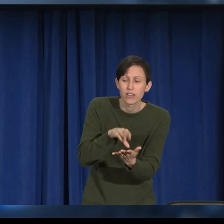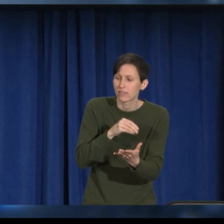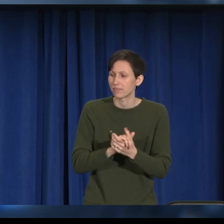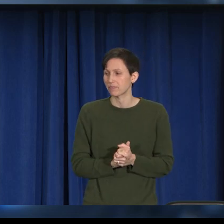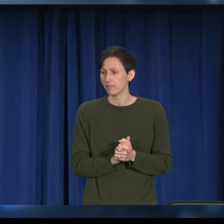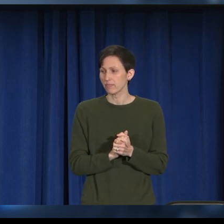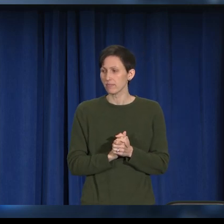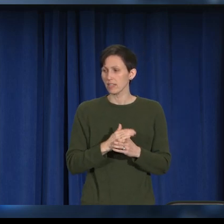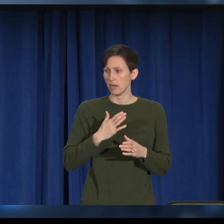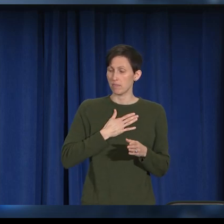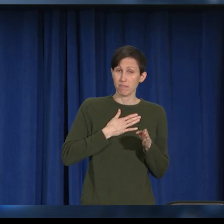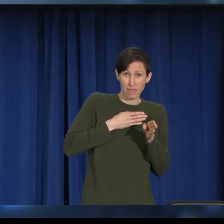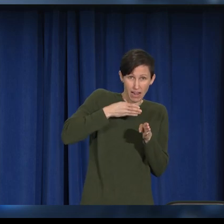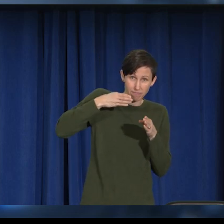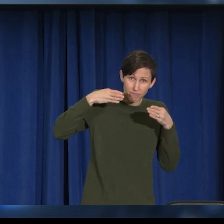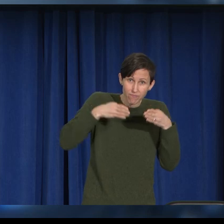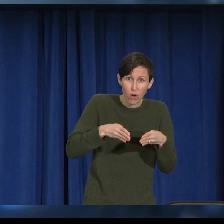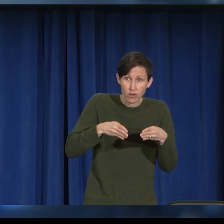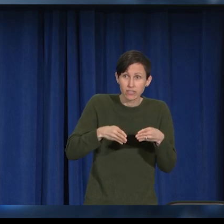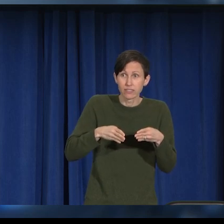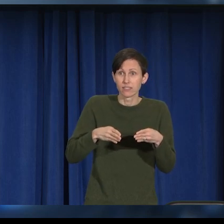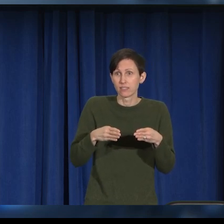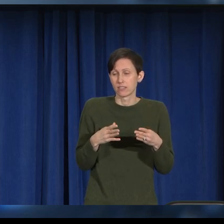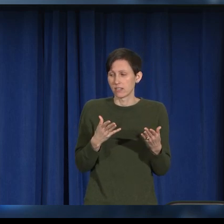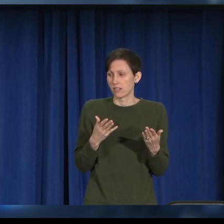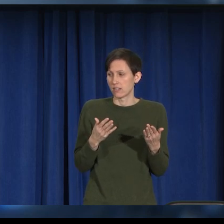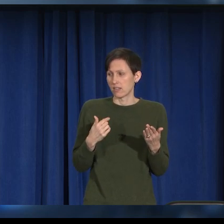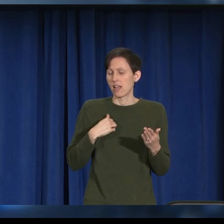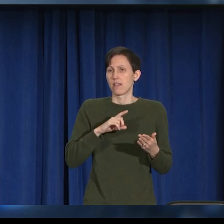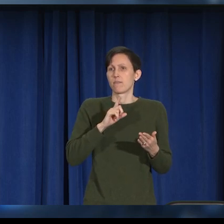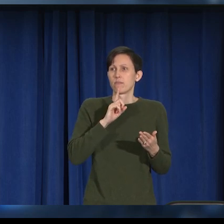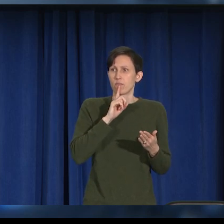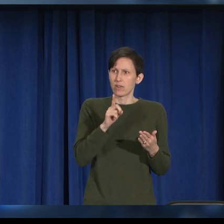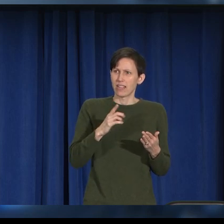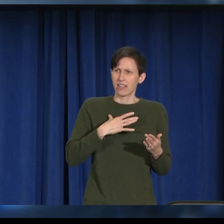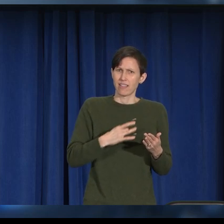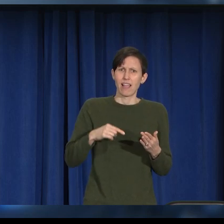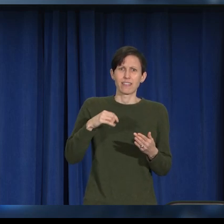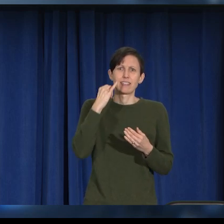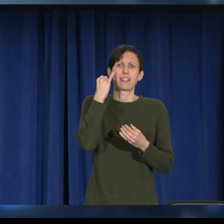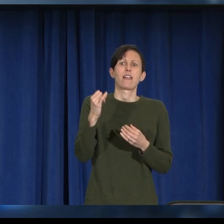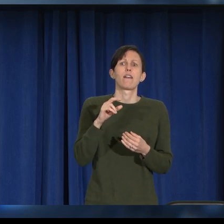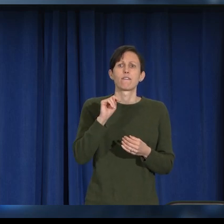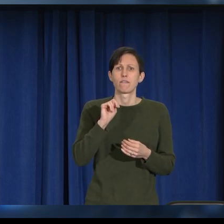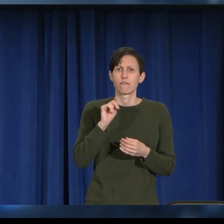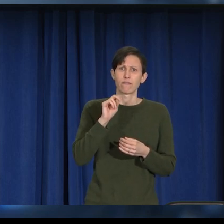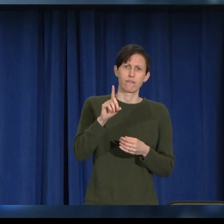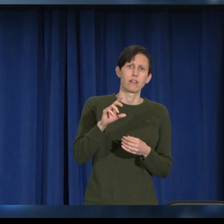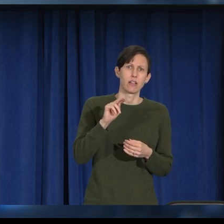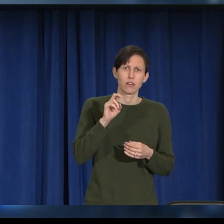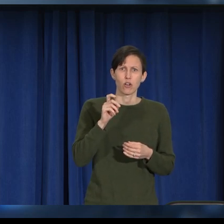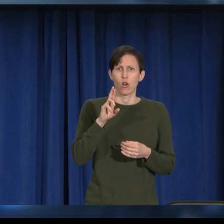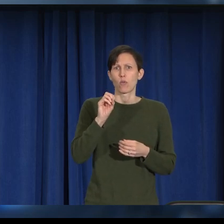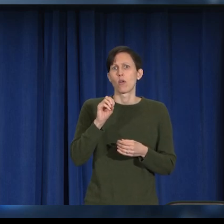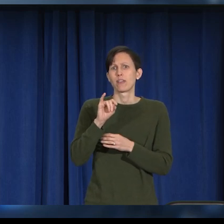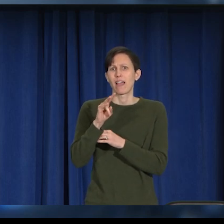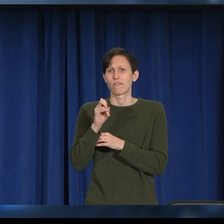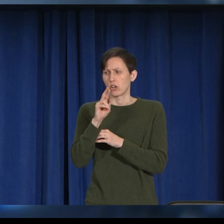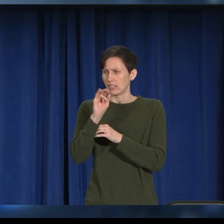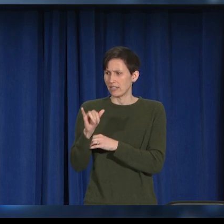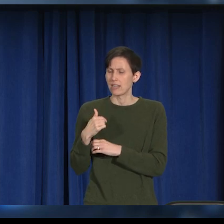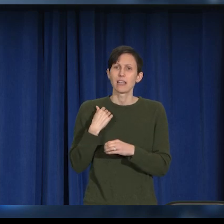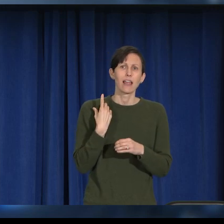my real areas of focus, and I'll talk about this just in a minute, are really this idea of neurodiversity and using digital technologies and